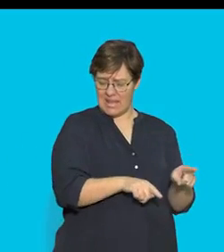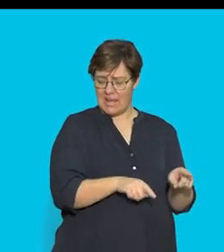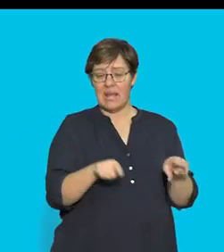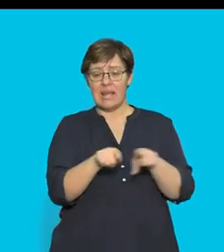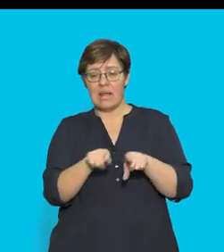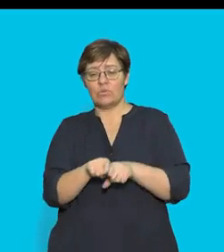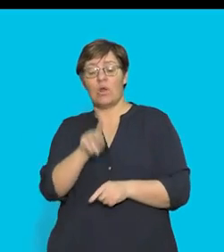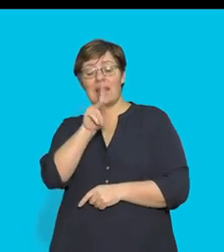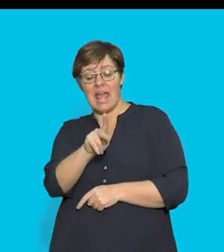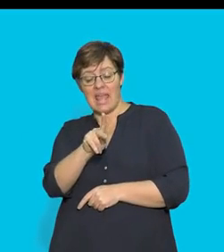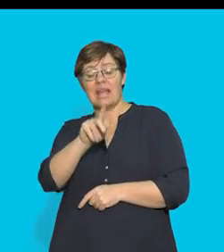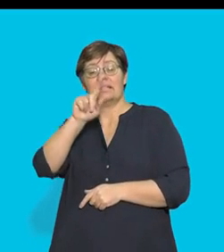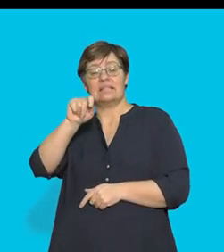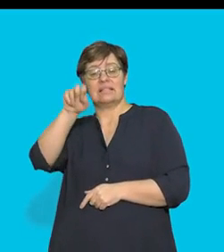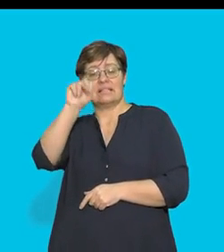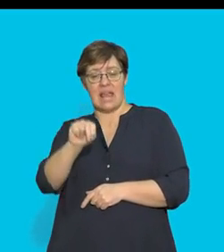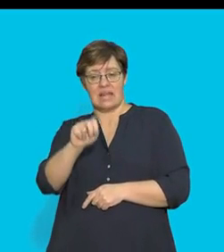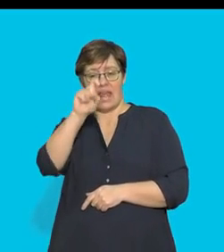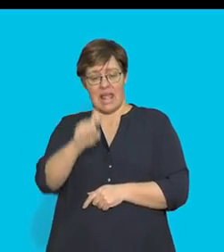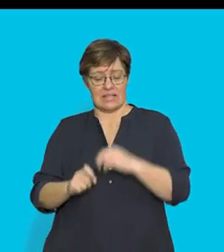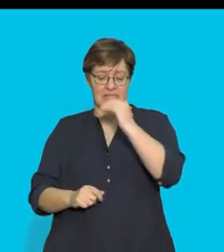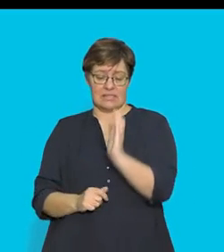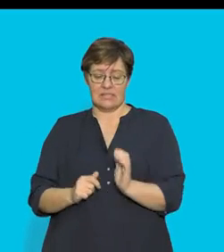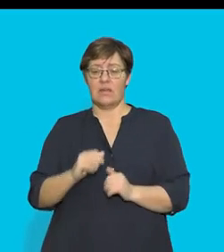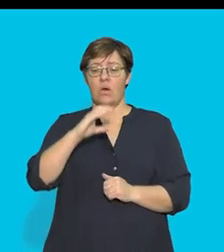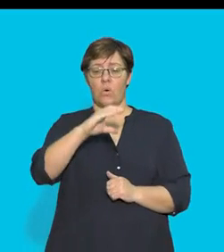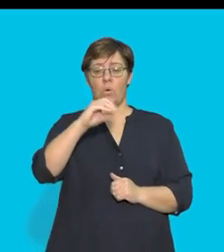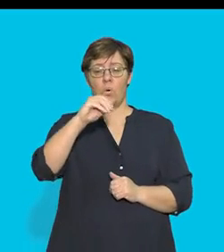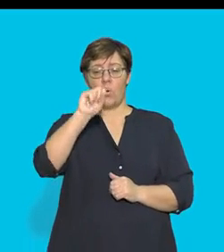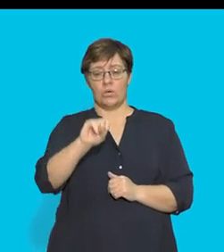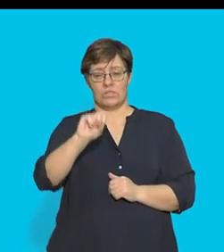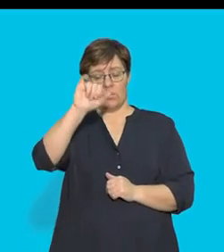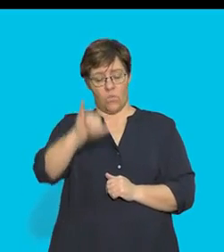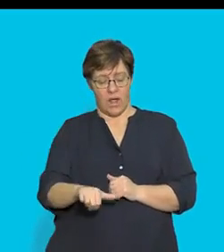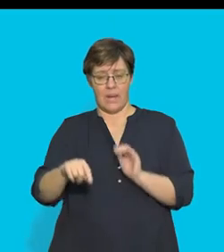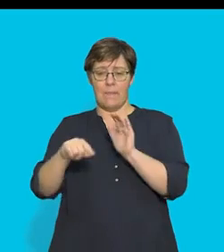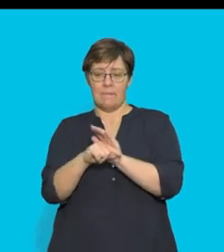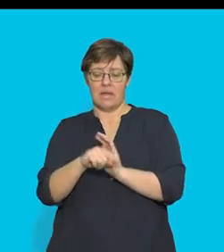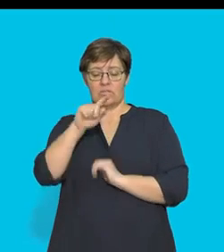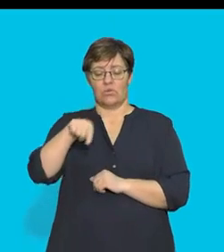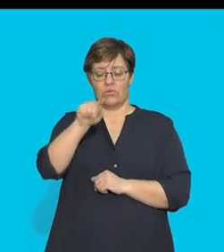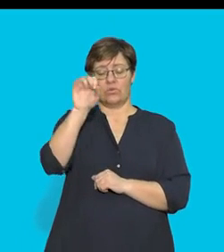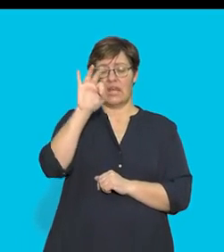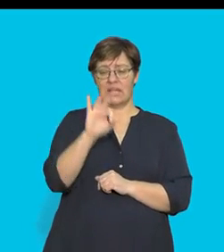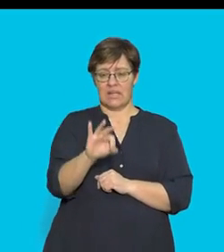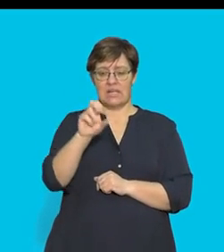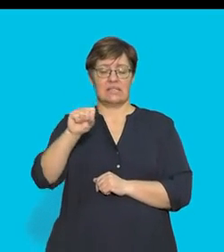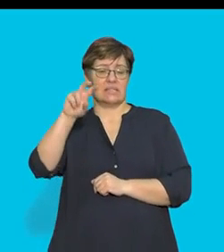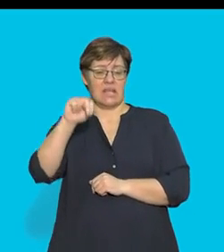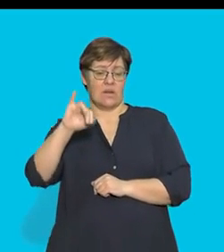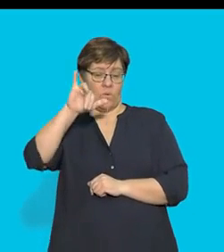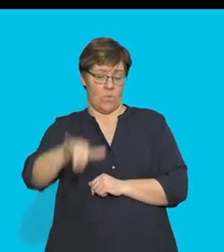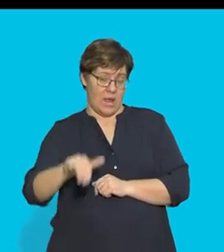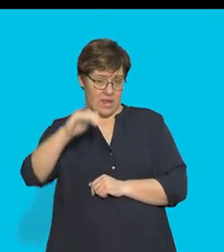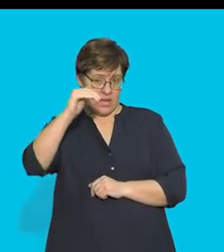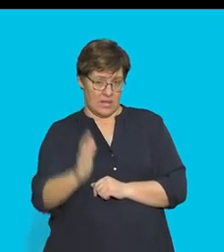equal to K tan of X times cos of Y minus root 3 sine of Y. Now that